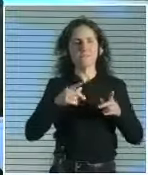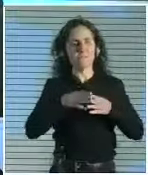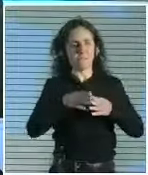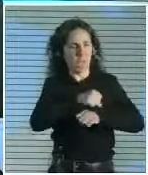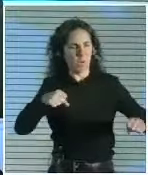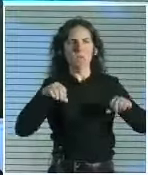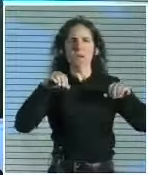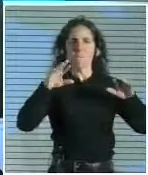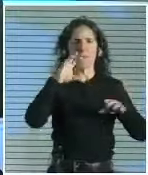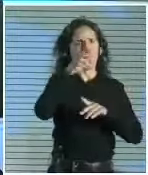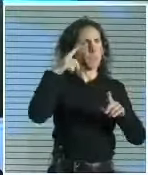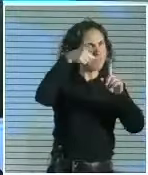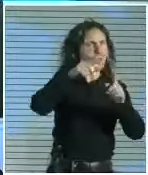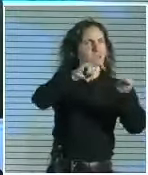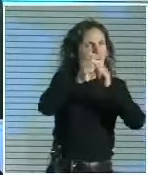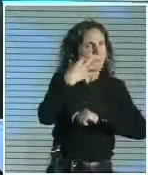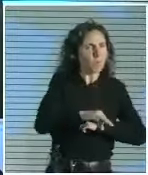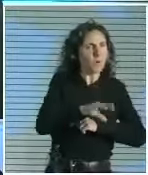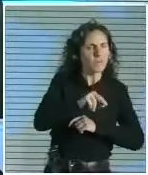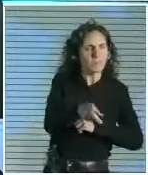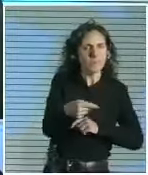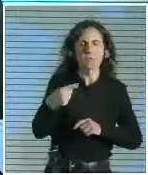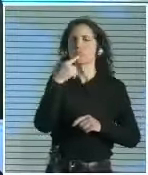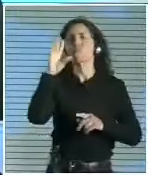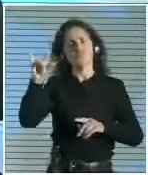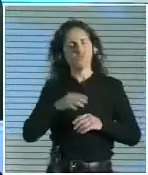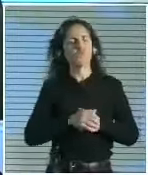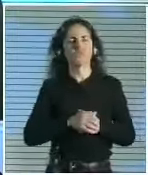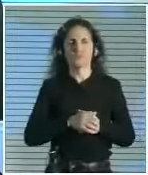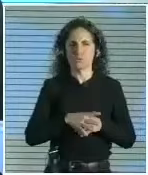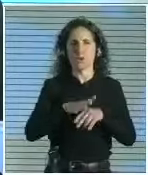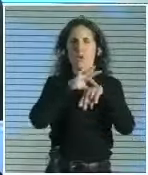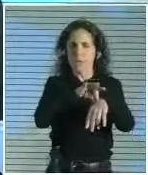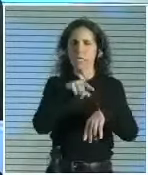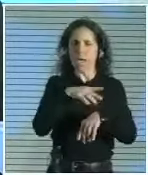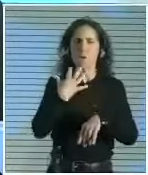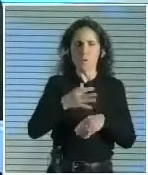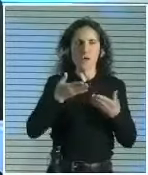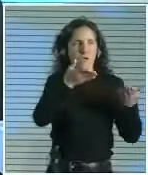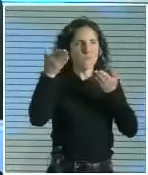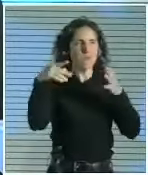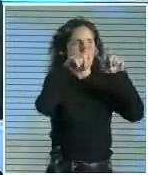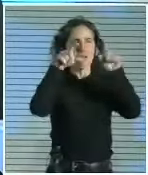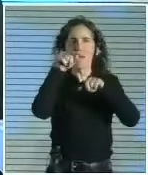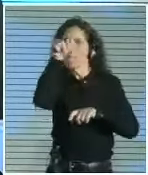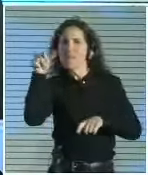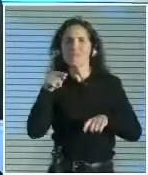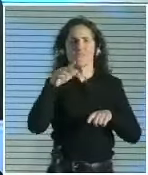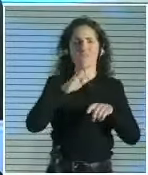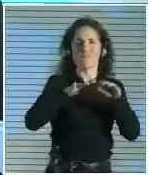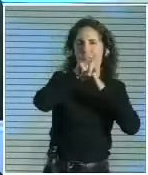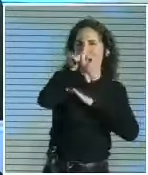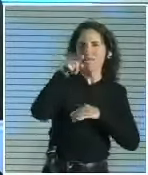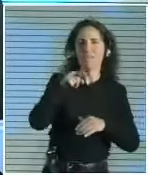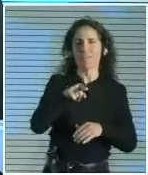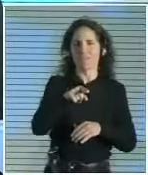So the roadmap is going to help companies lay their path forward for action on food sustainability